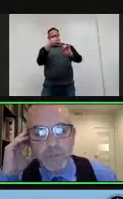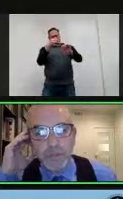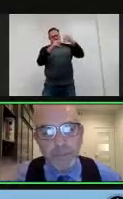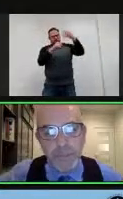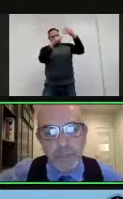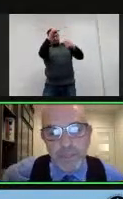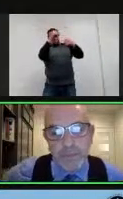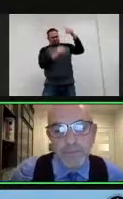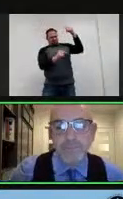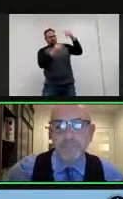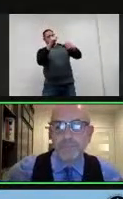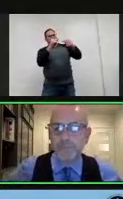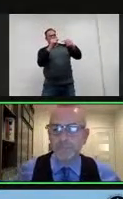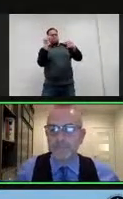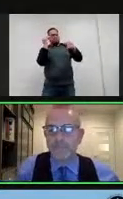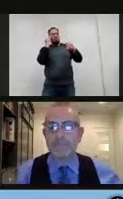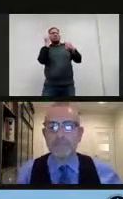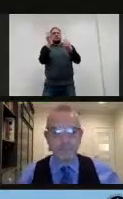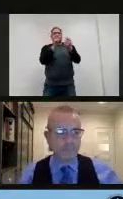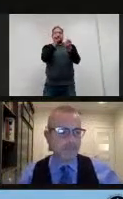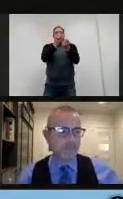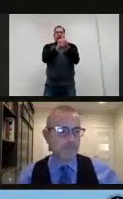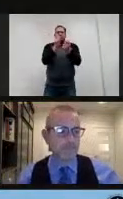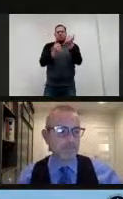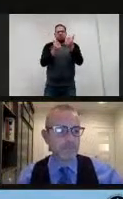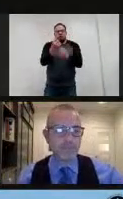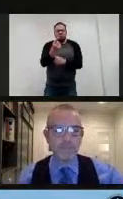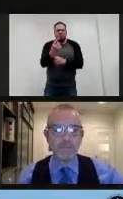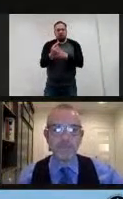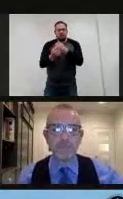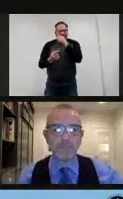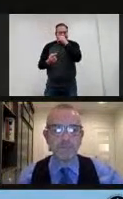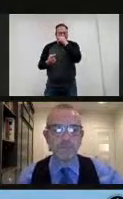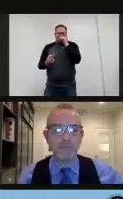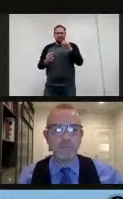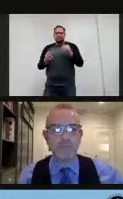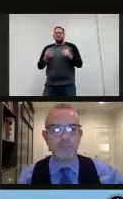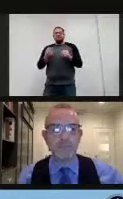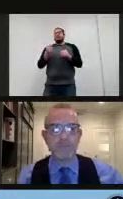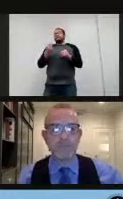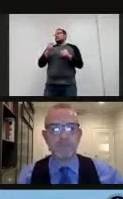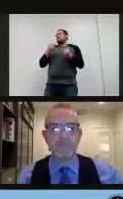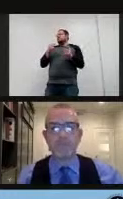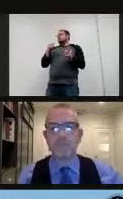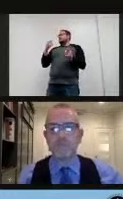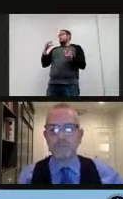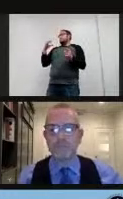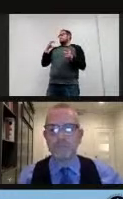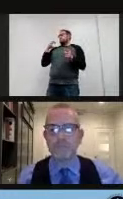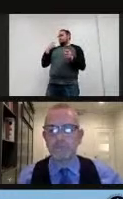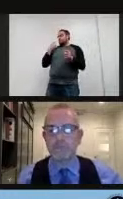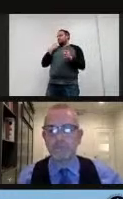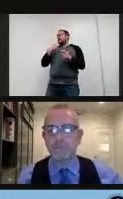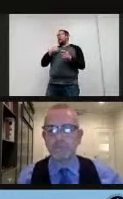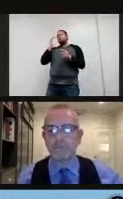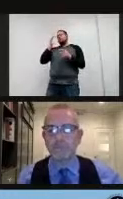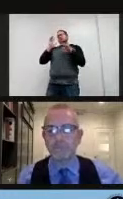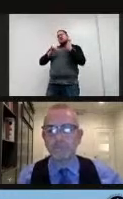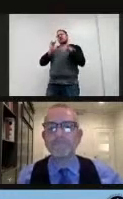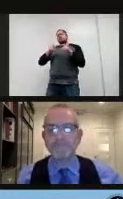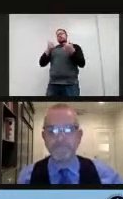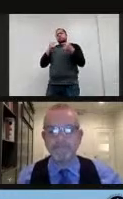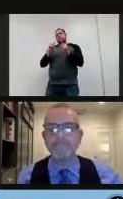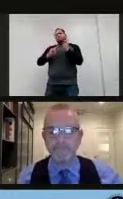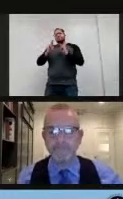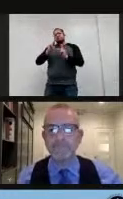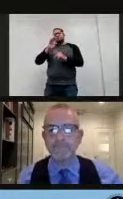bullet point you're speaking to. Okay, great. And I'll type as people talk if they give it to me in concise